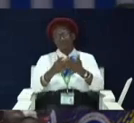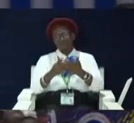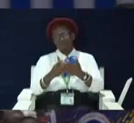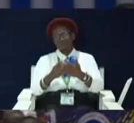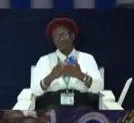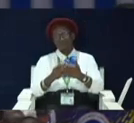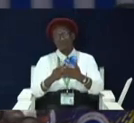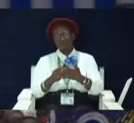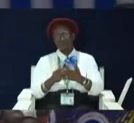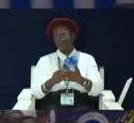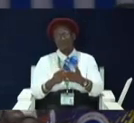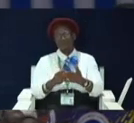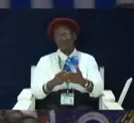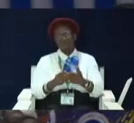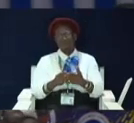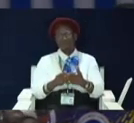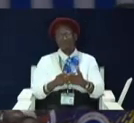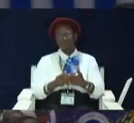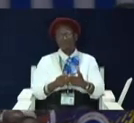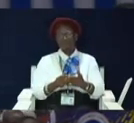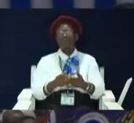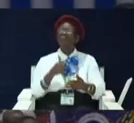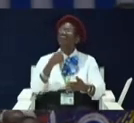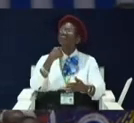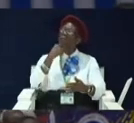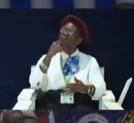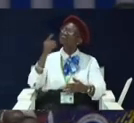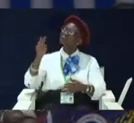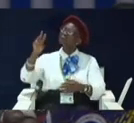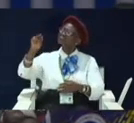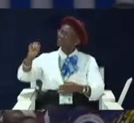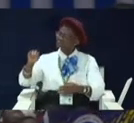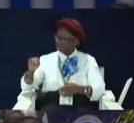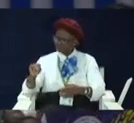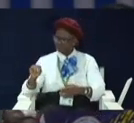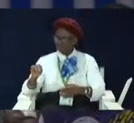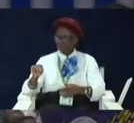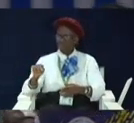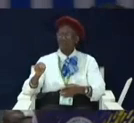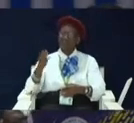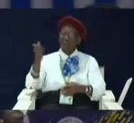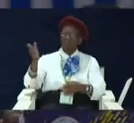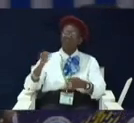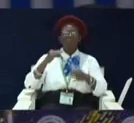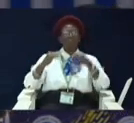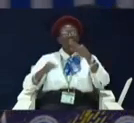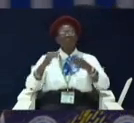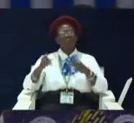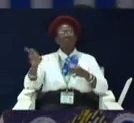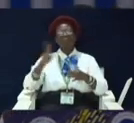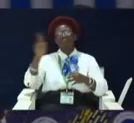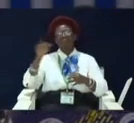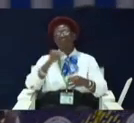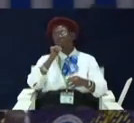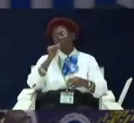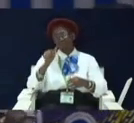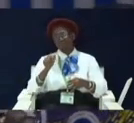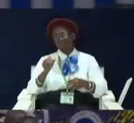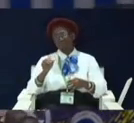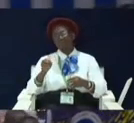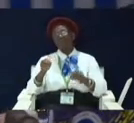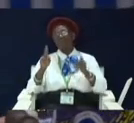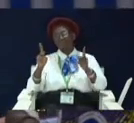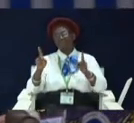Appeal. So fun won pe idajo won yen o te olorun. And this time nisisin yi o, it is